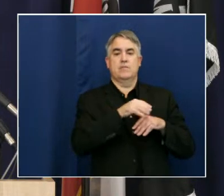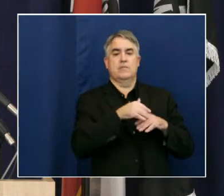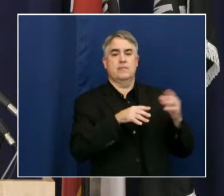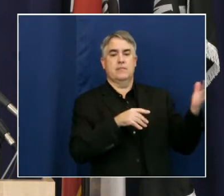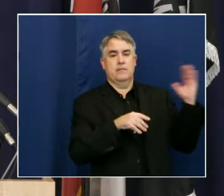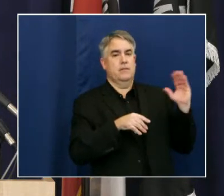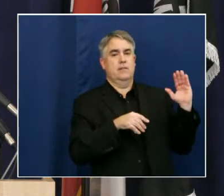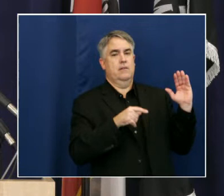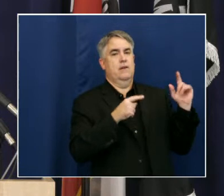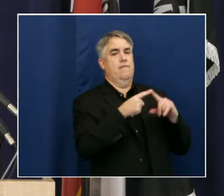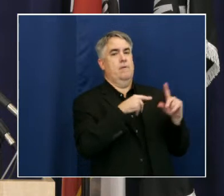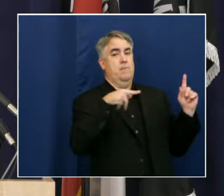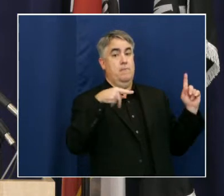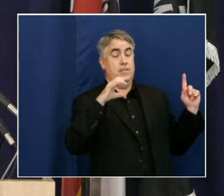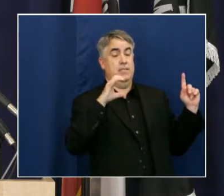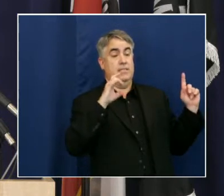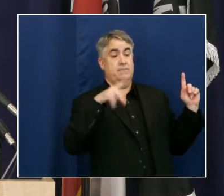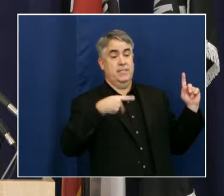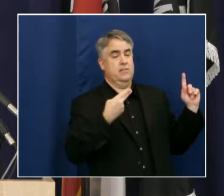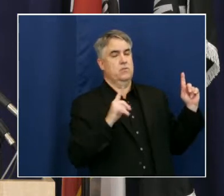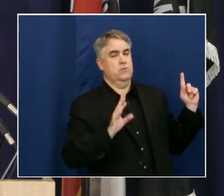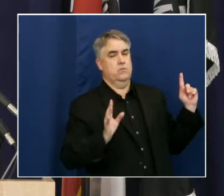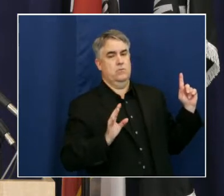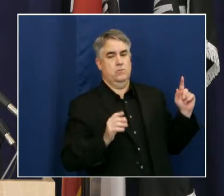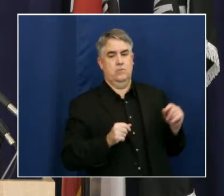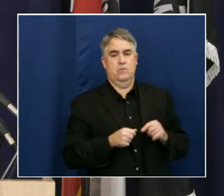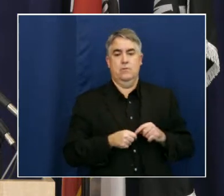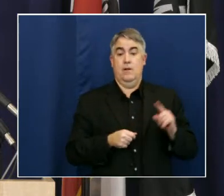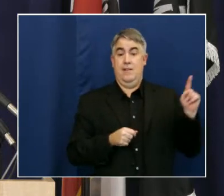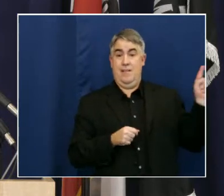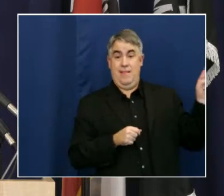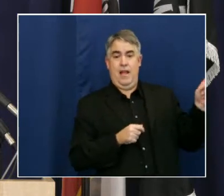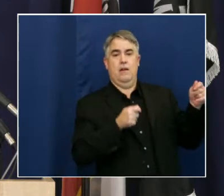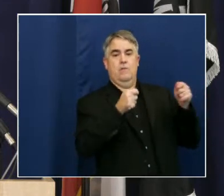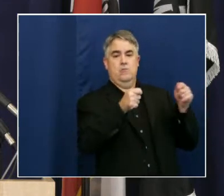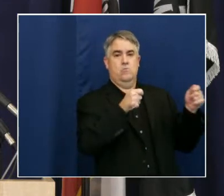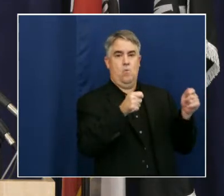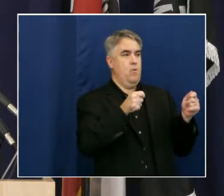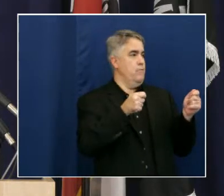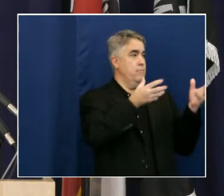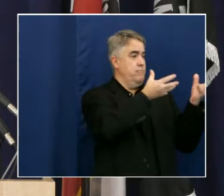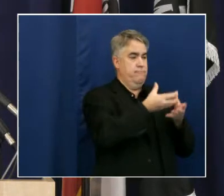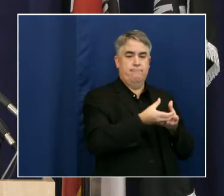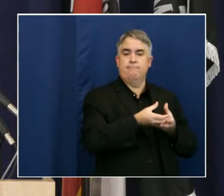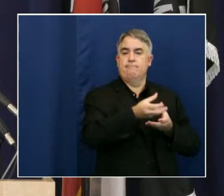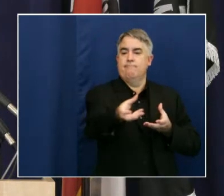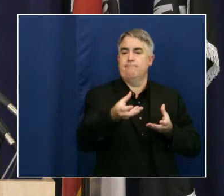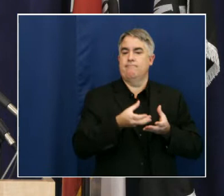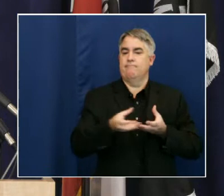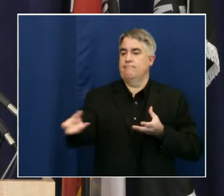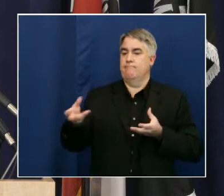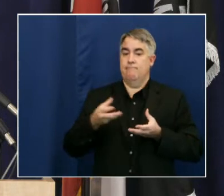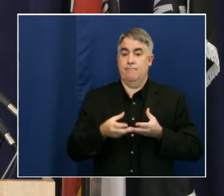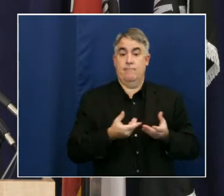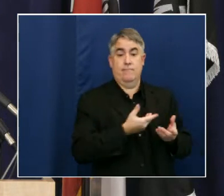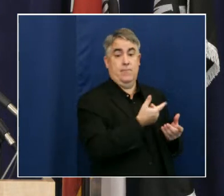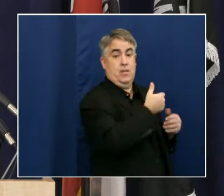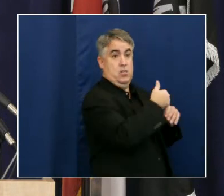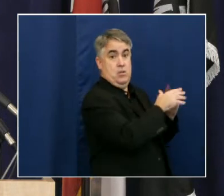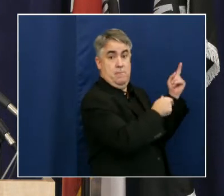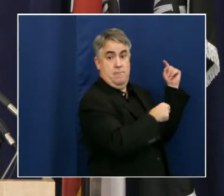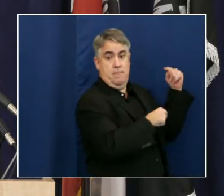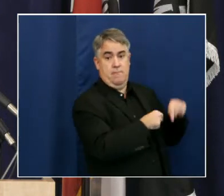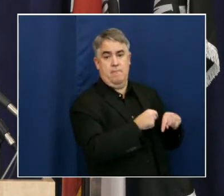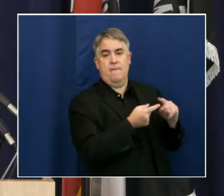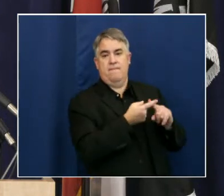the allocation, so they determine which one goes where, but they're physically shipped to whoever gets them directly